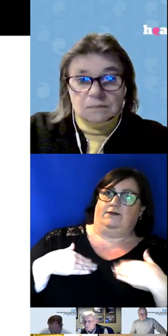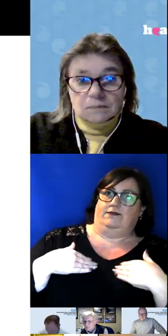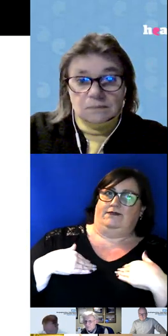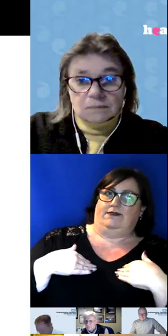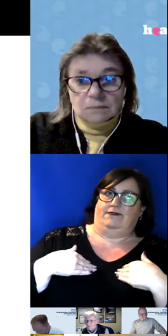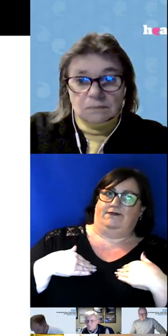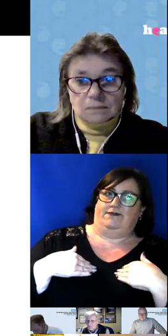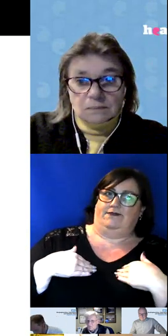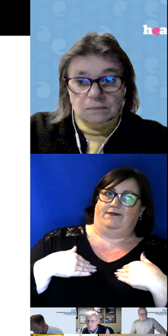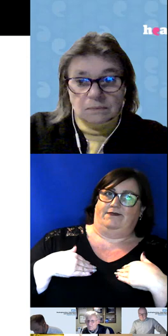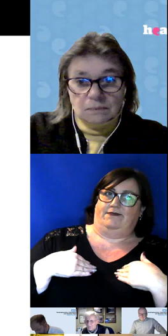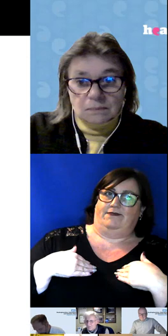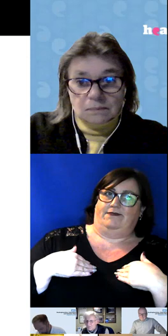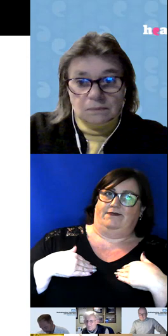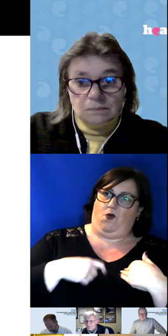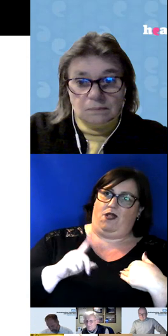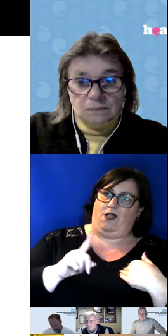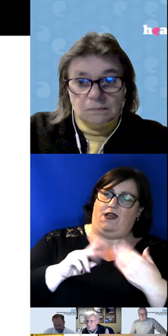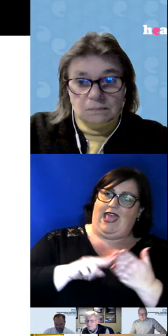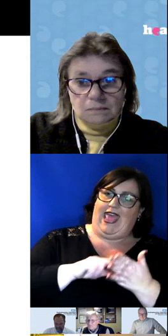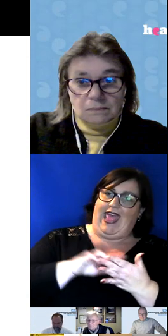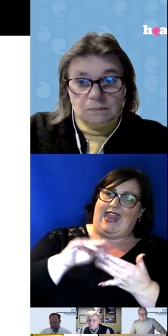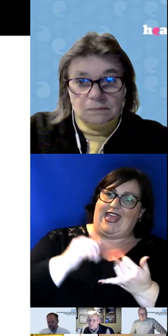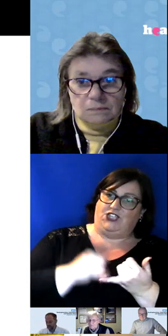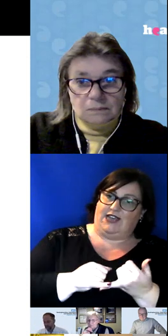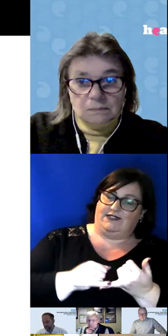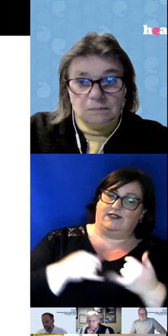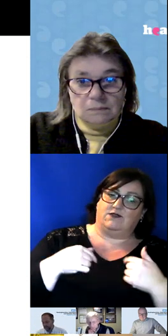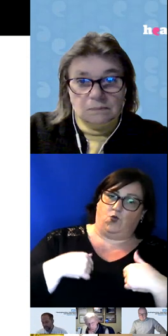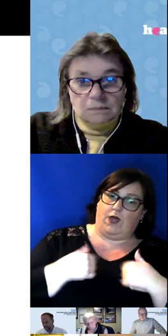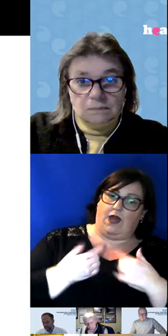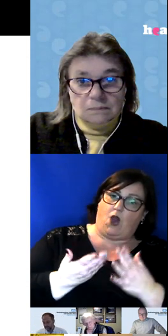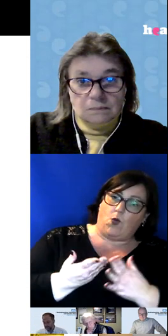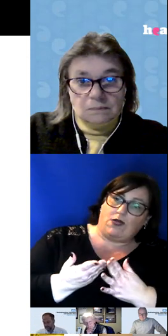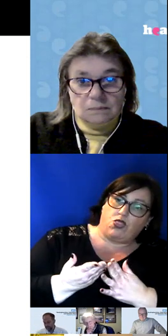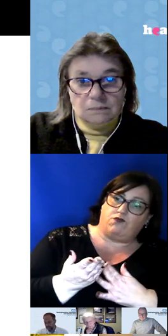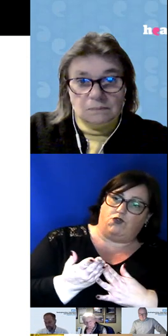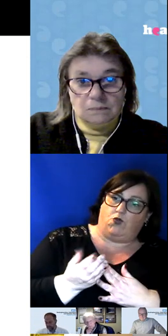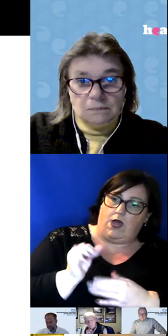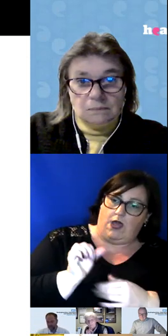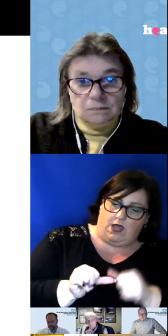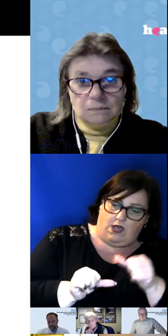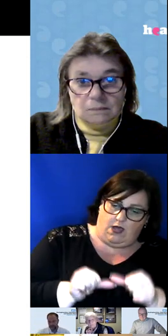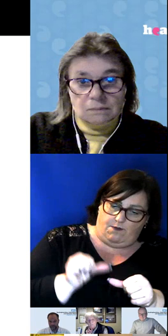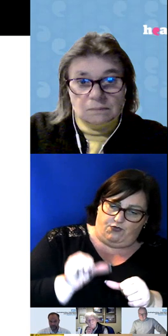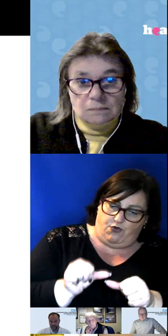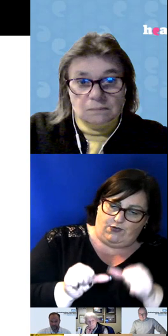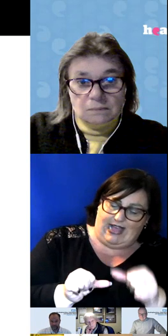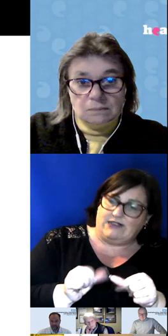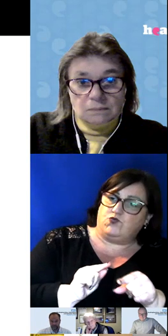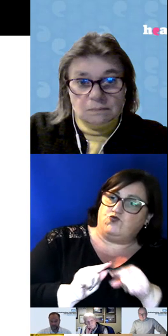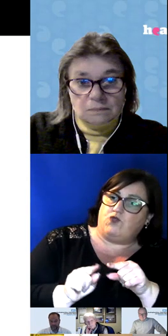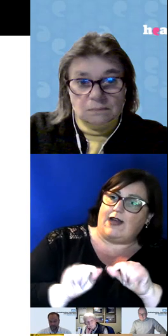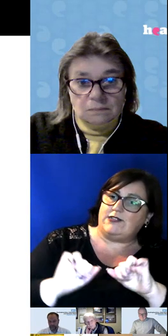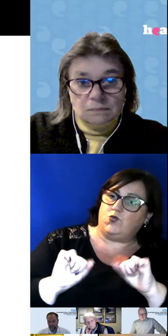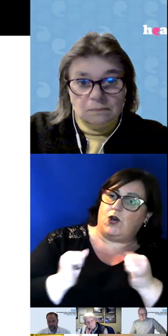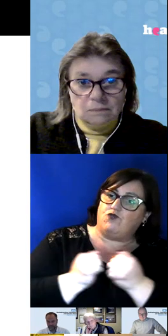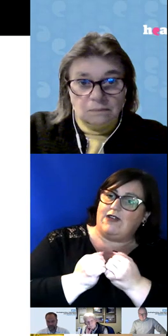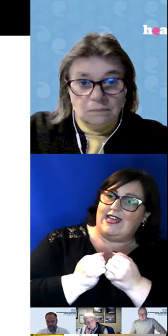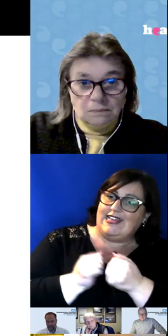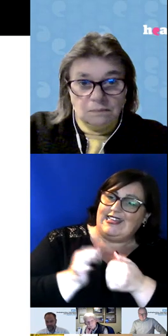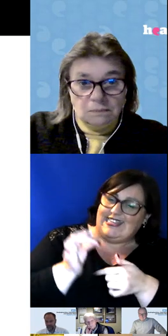we are currently going through a process at the moment where we're trying to agree what our detailed plans are for next